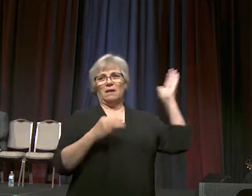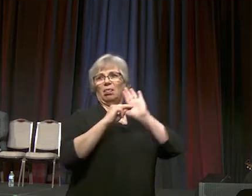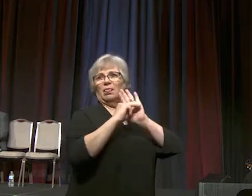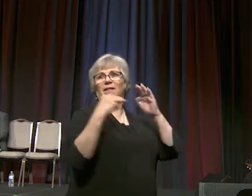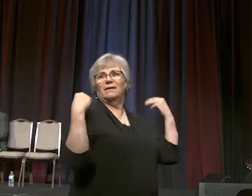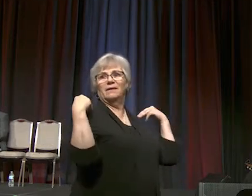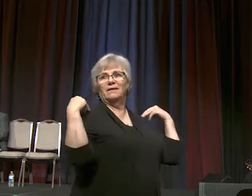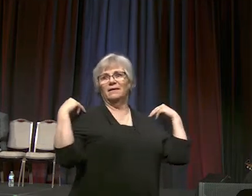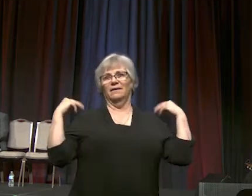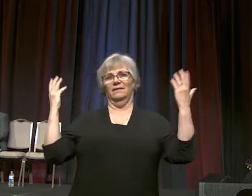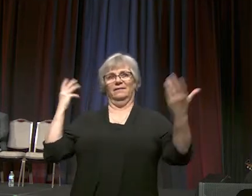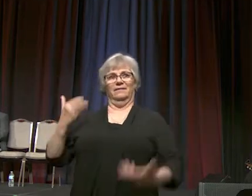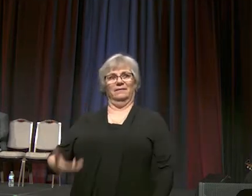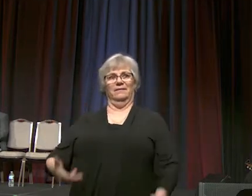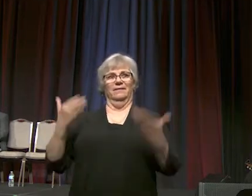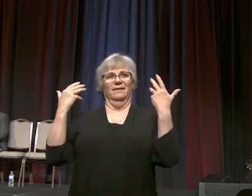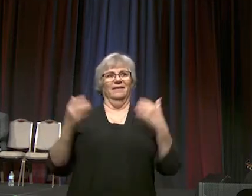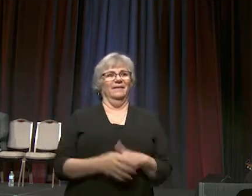interpreter.